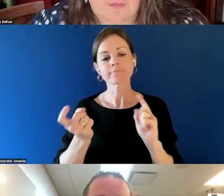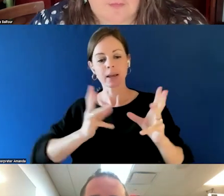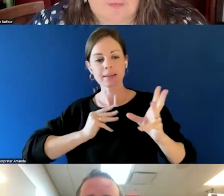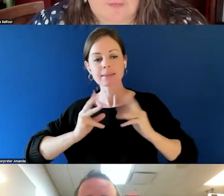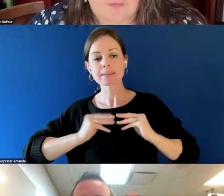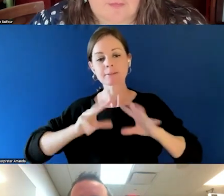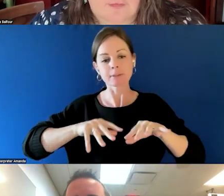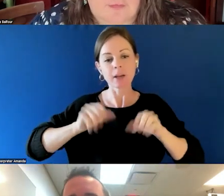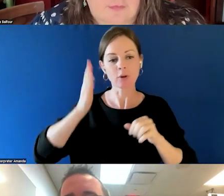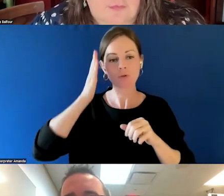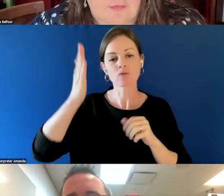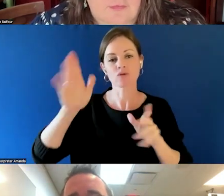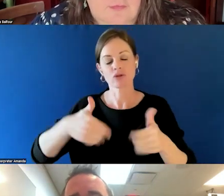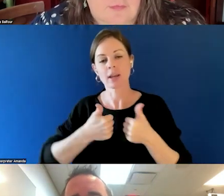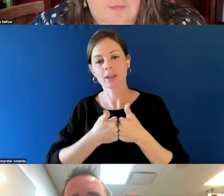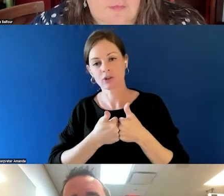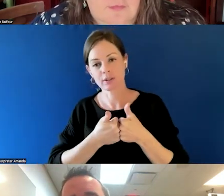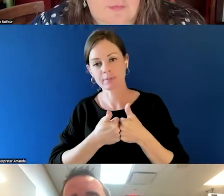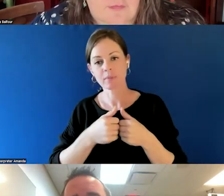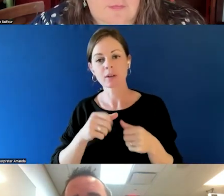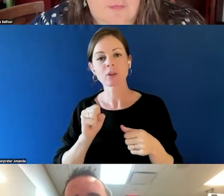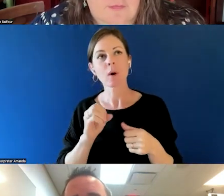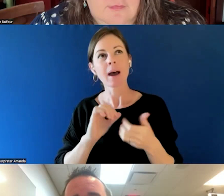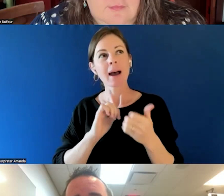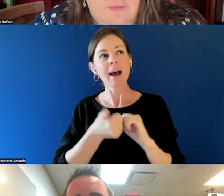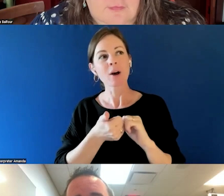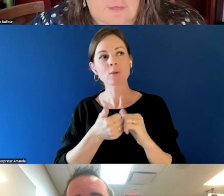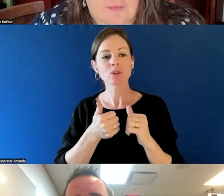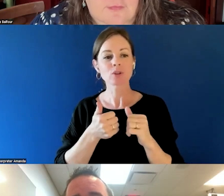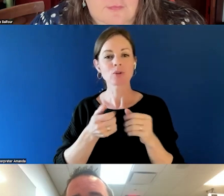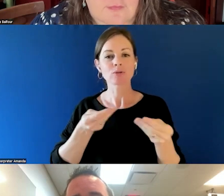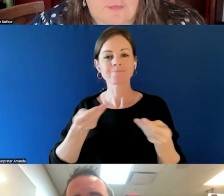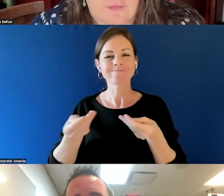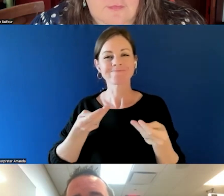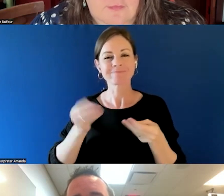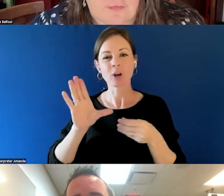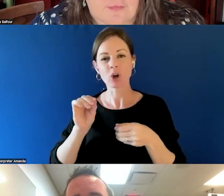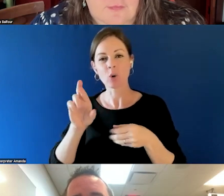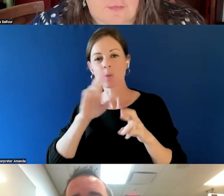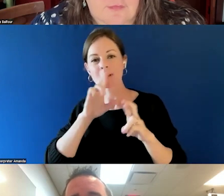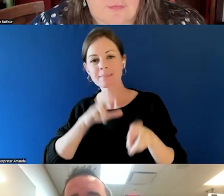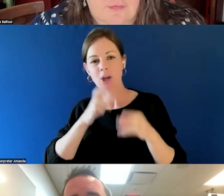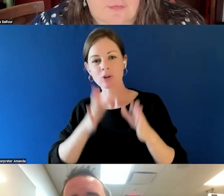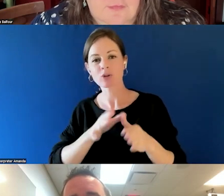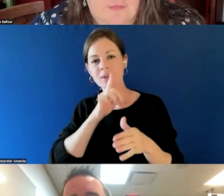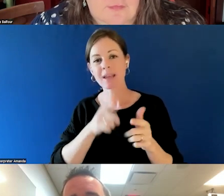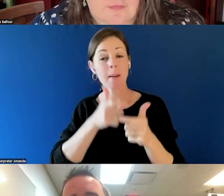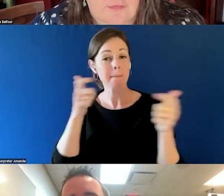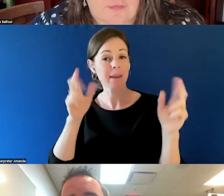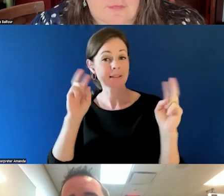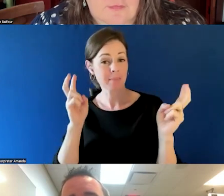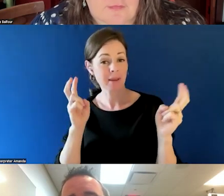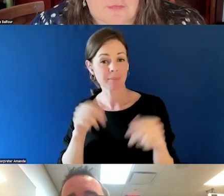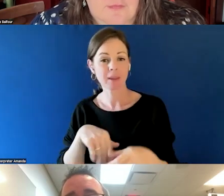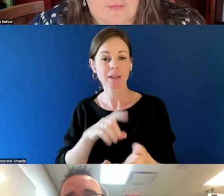challenges. And, how to leverage co-responders is a really big topic in conversation right now. And Dr.